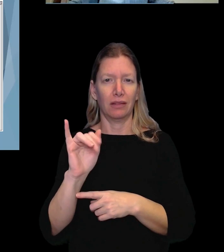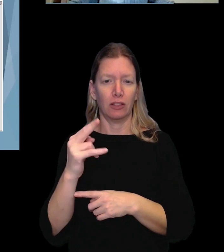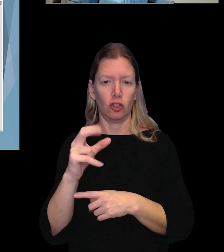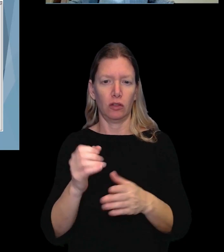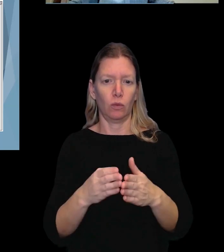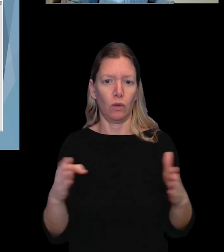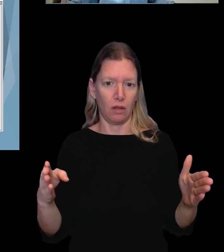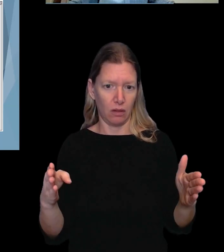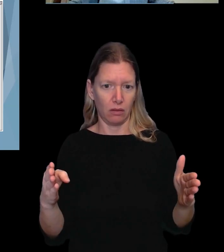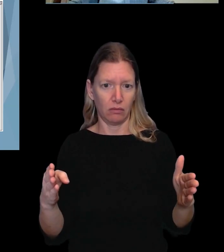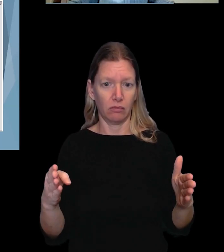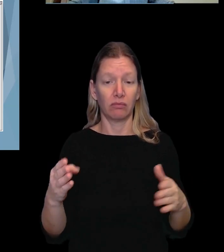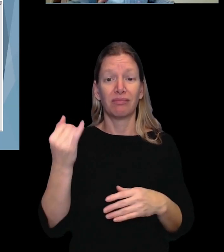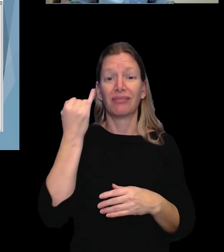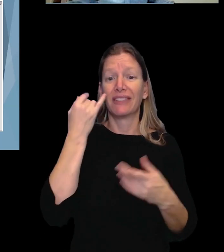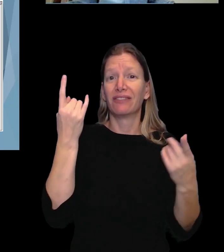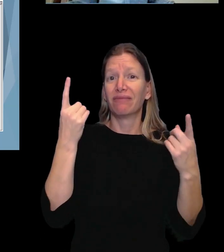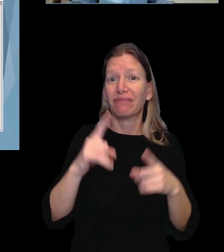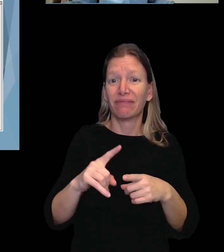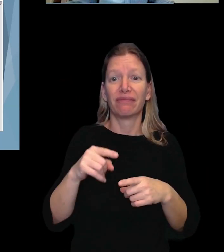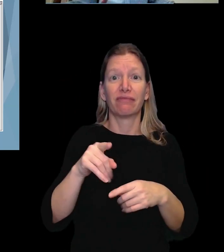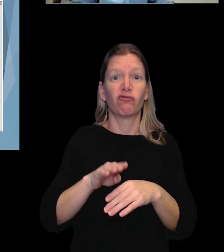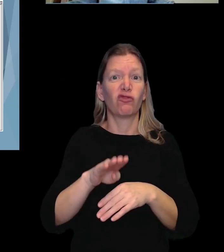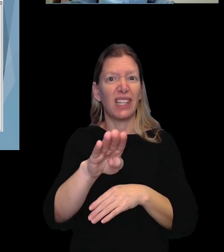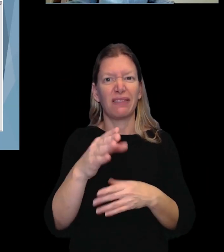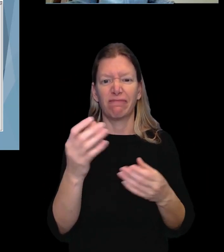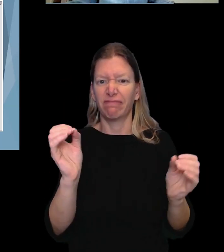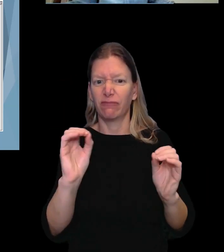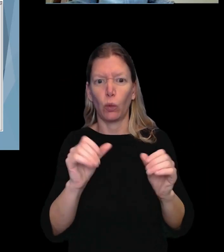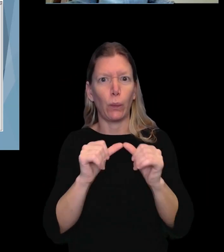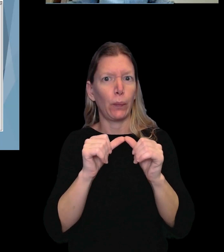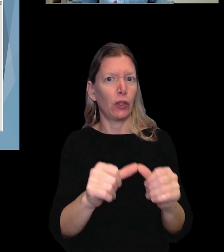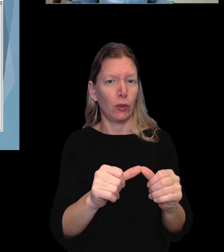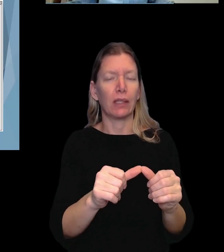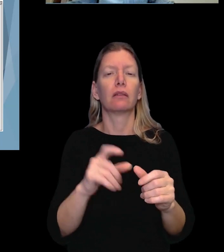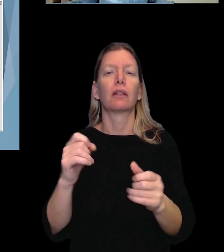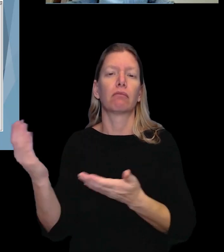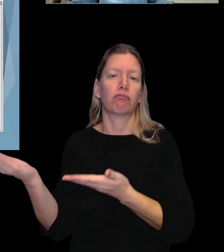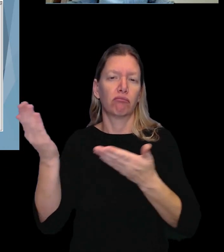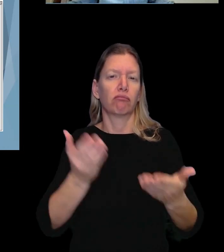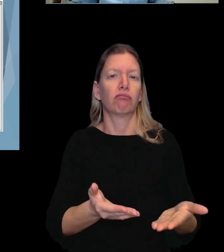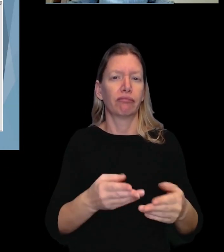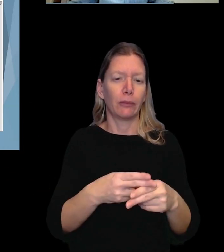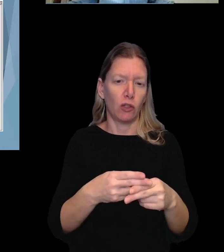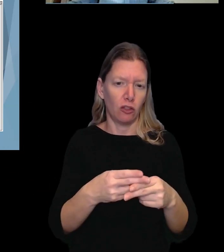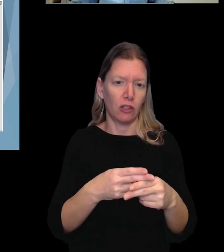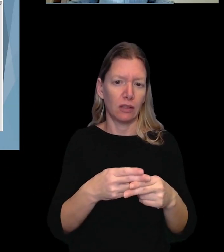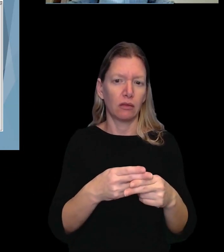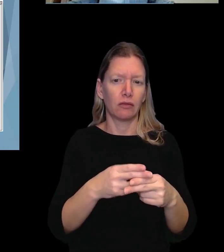wide. And in the event that there is a non-permanent ramp, a portable ramp being